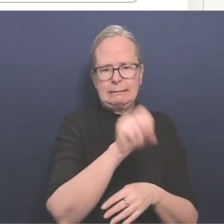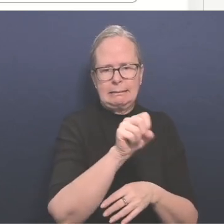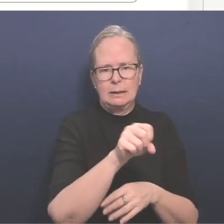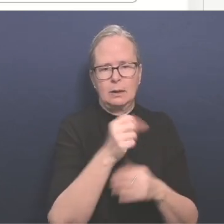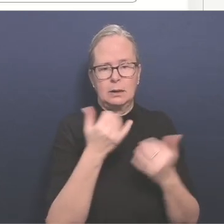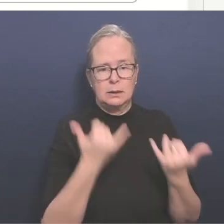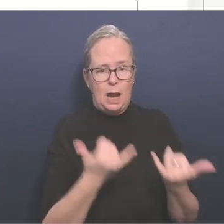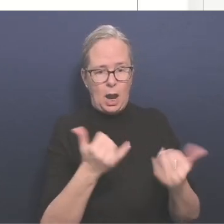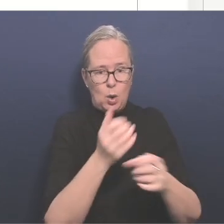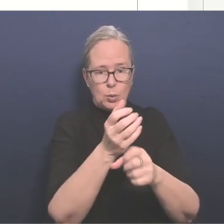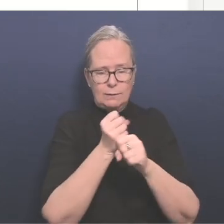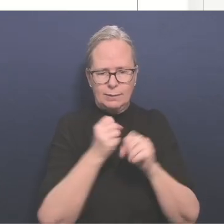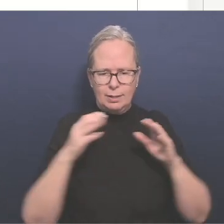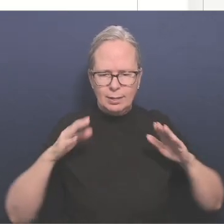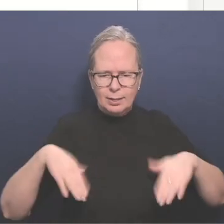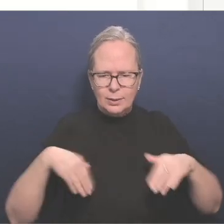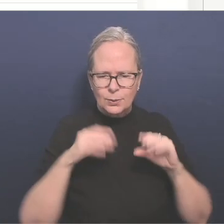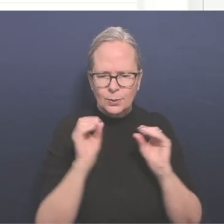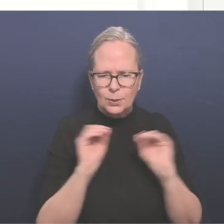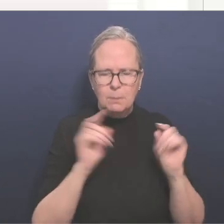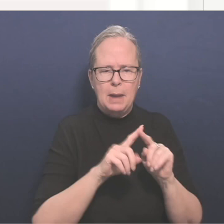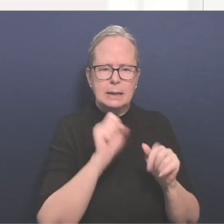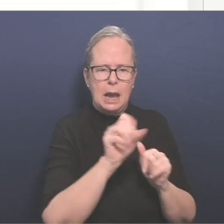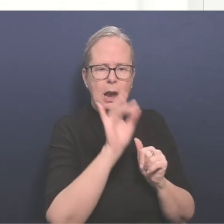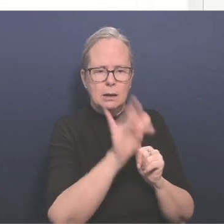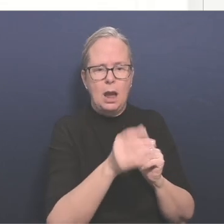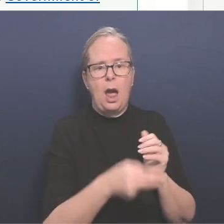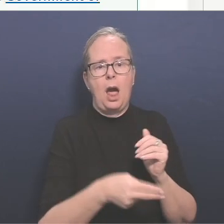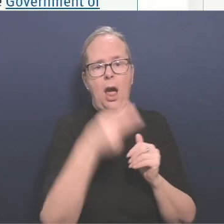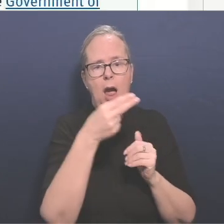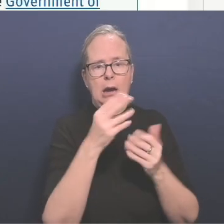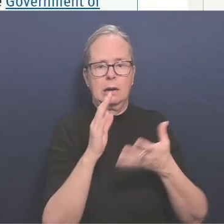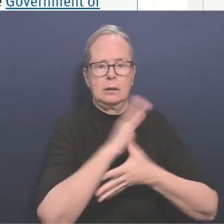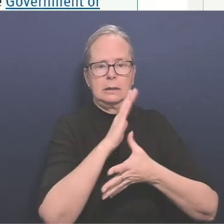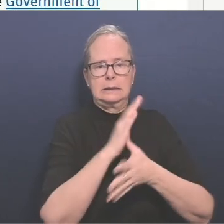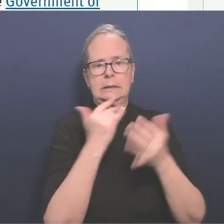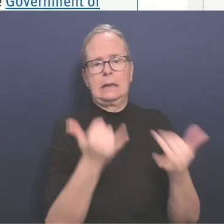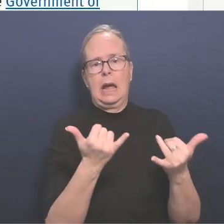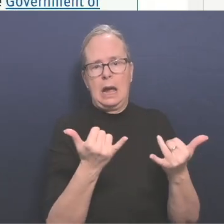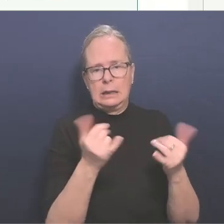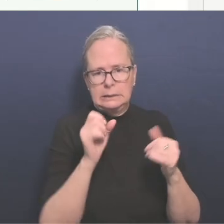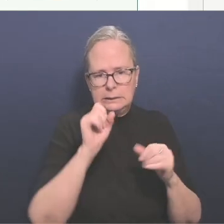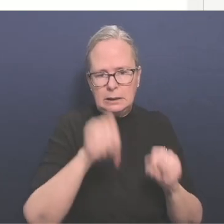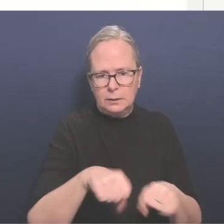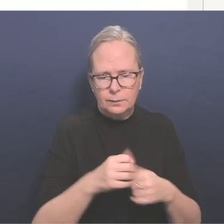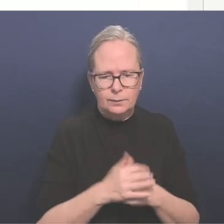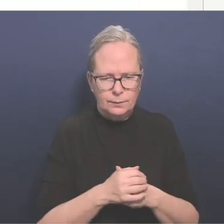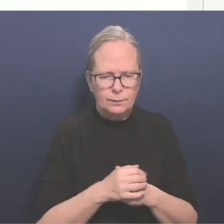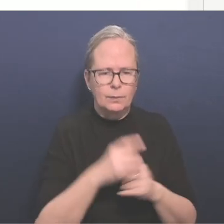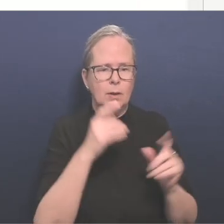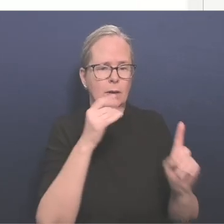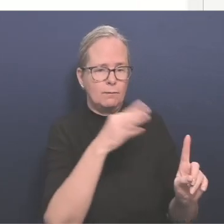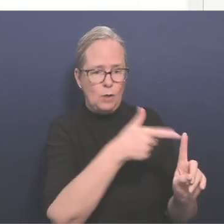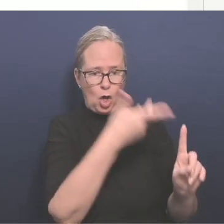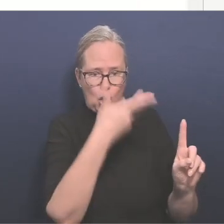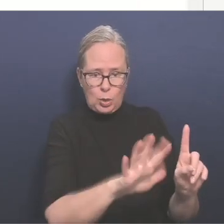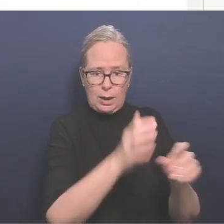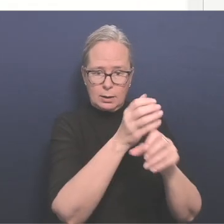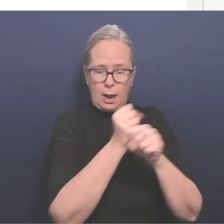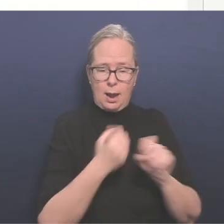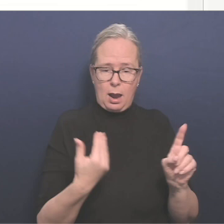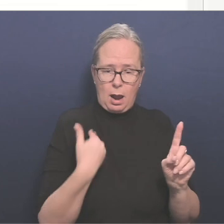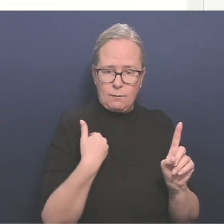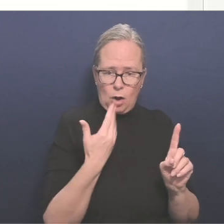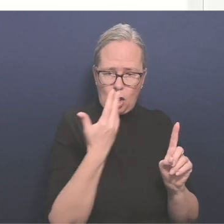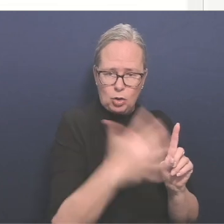this and it will move to benefits that she's already receiving, also on the left part of